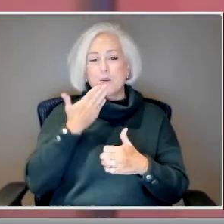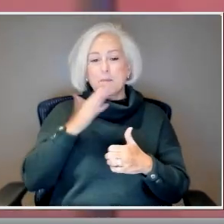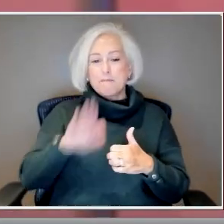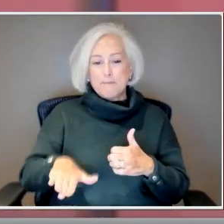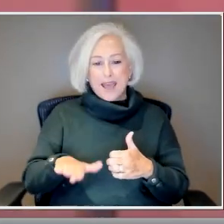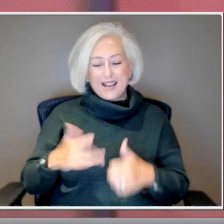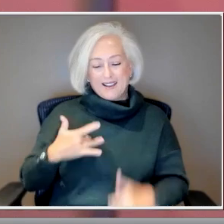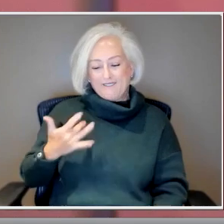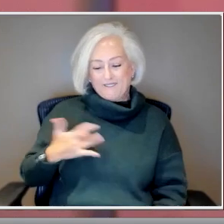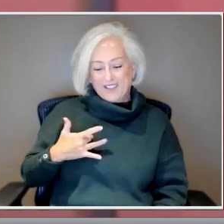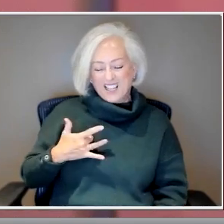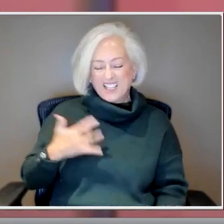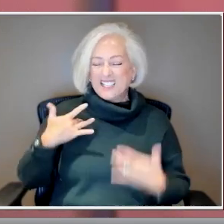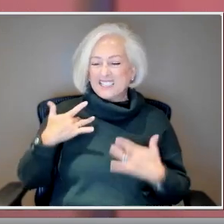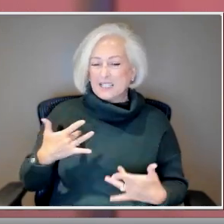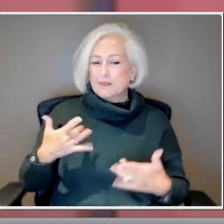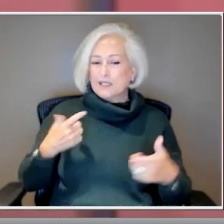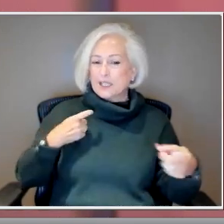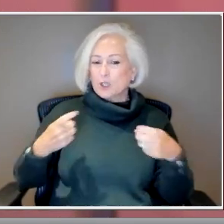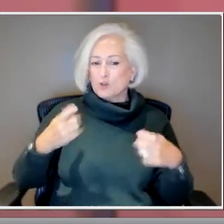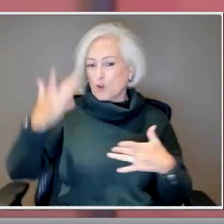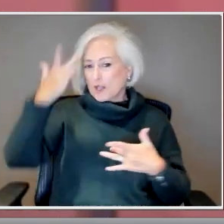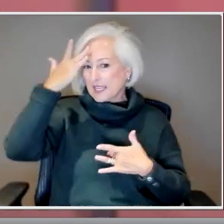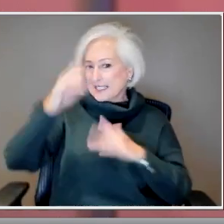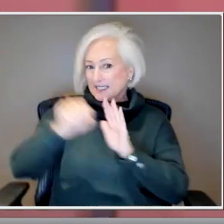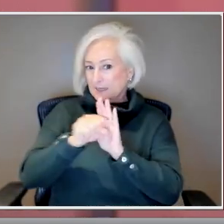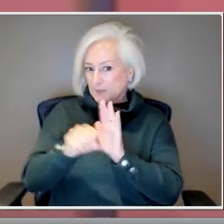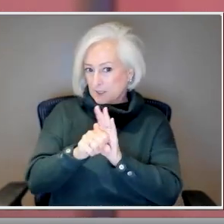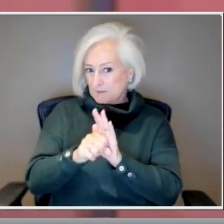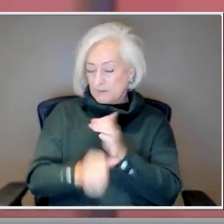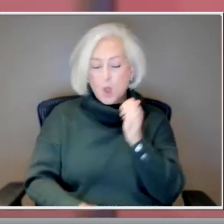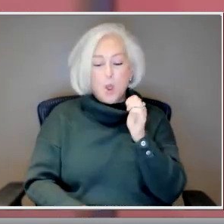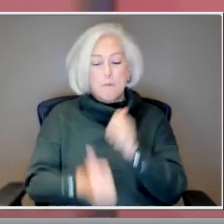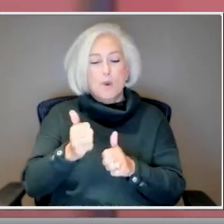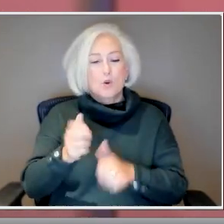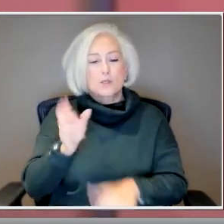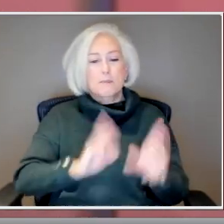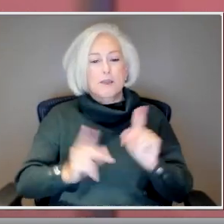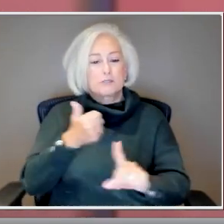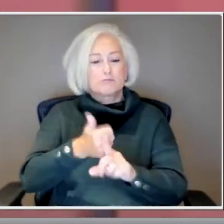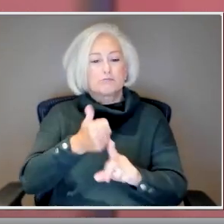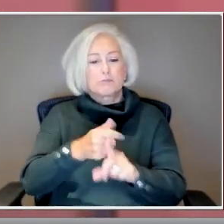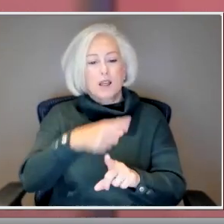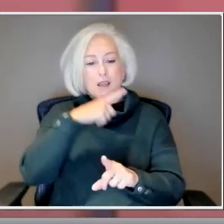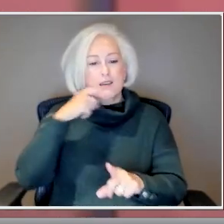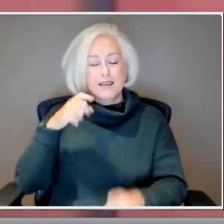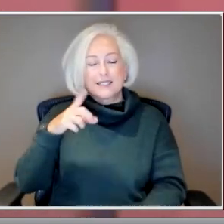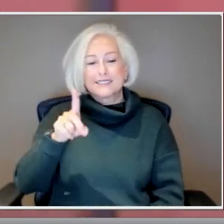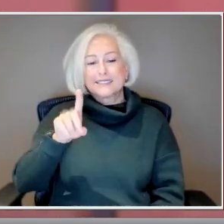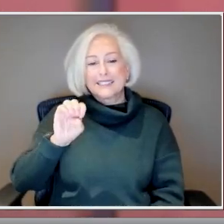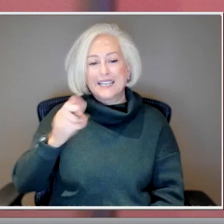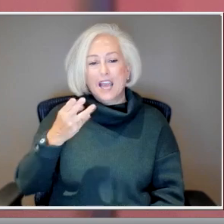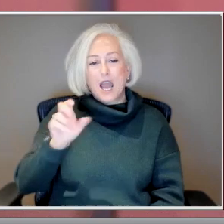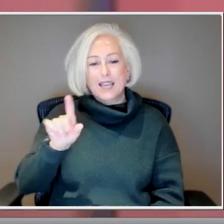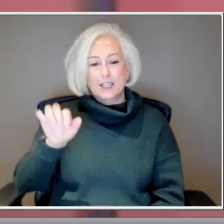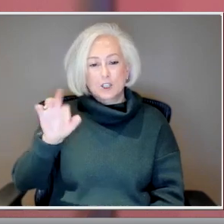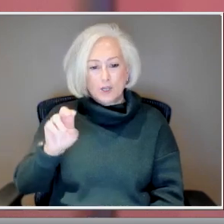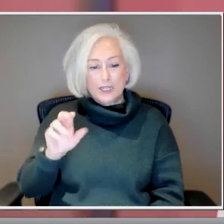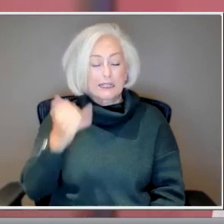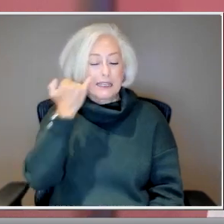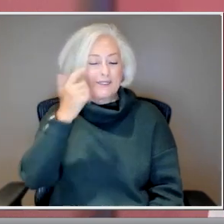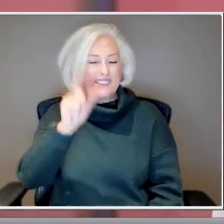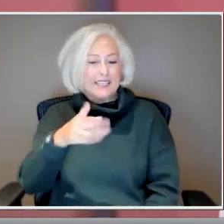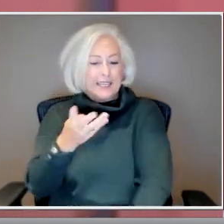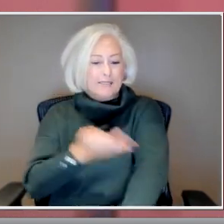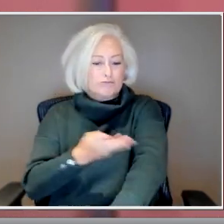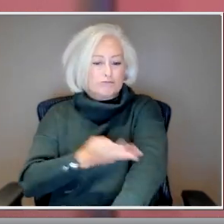most of these patients are dehydrated. So we give them fluids, IV fluids, if necessary, and try and basically treat